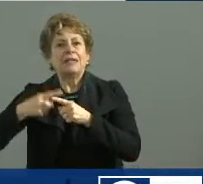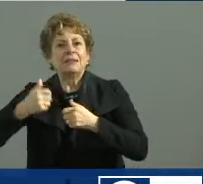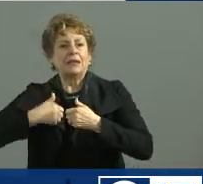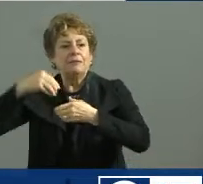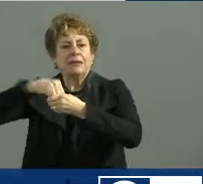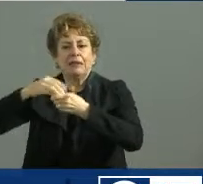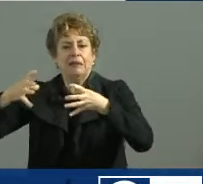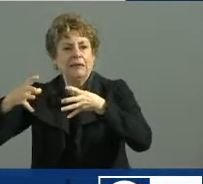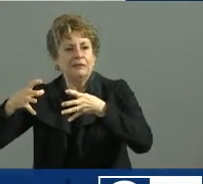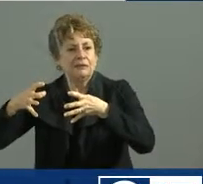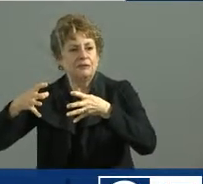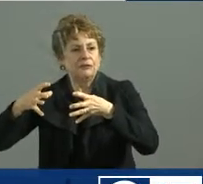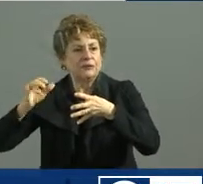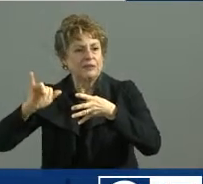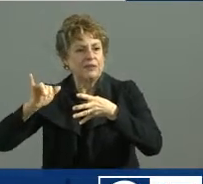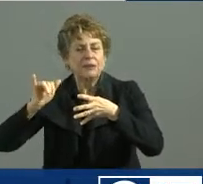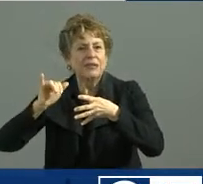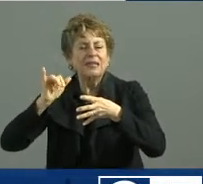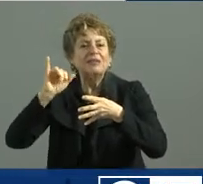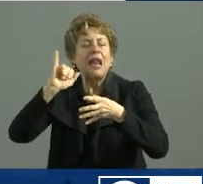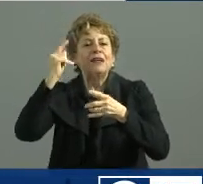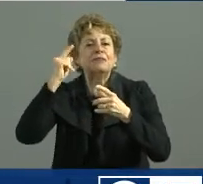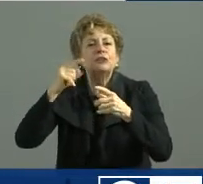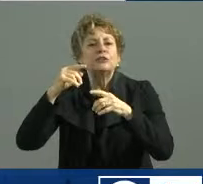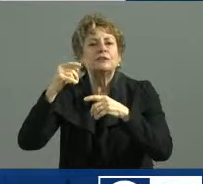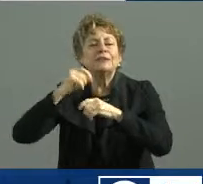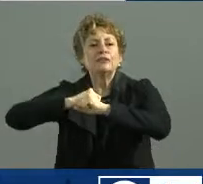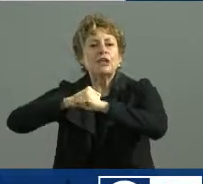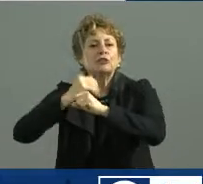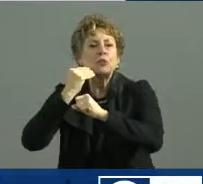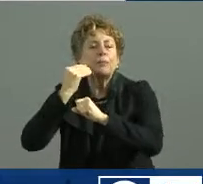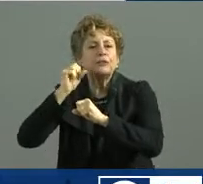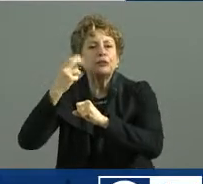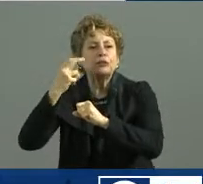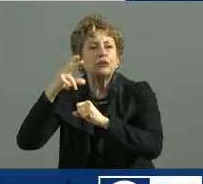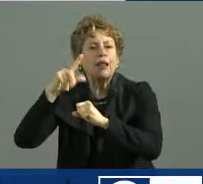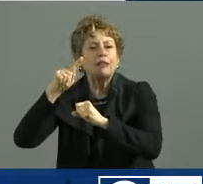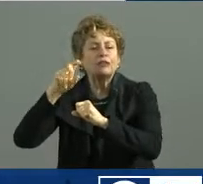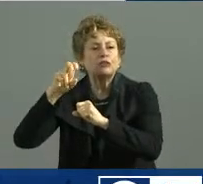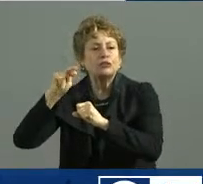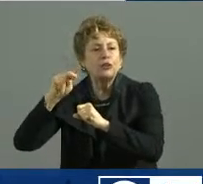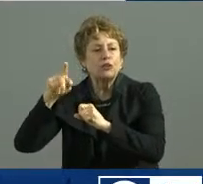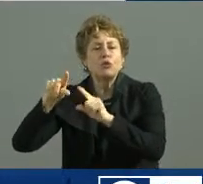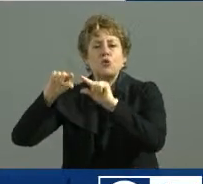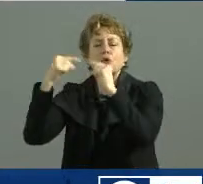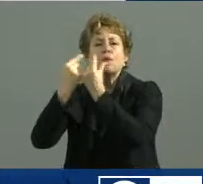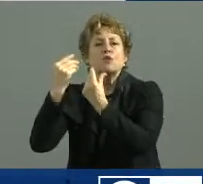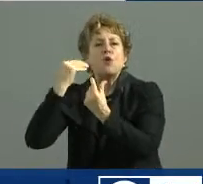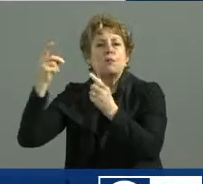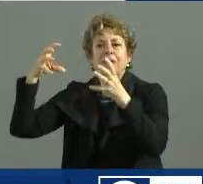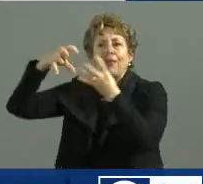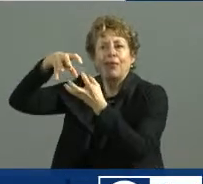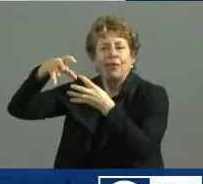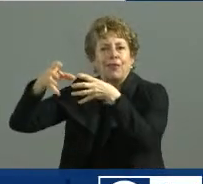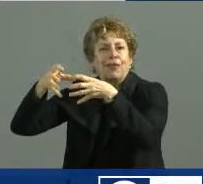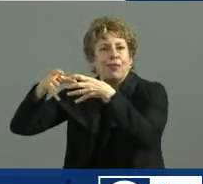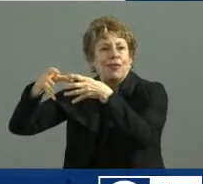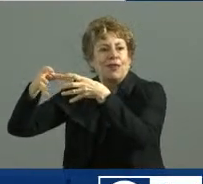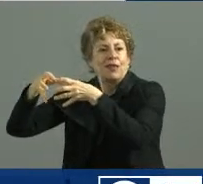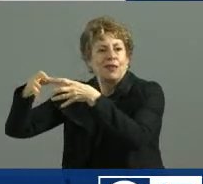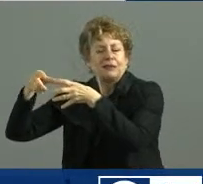shelters and other congregate settings like group homes and things that may not involve the high-risk individuals.